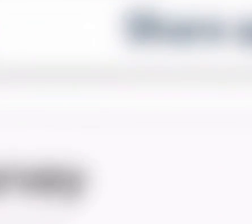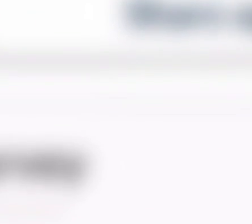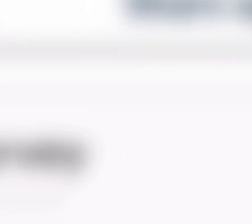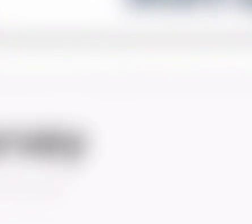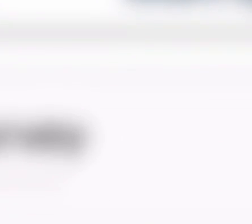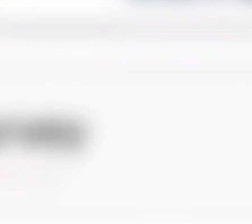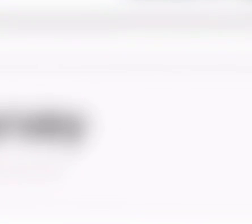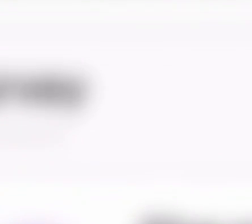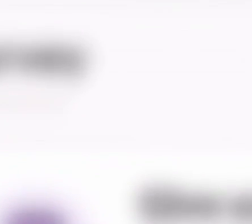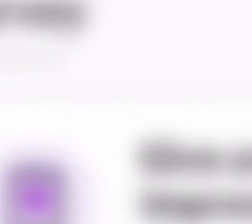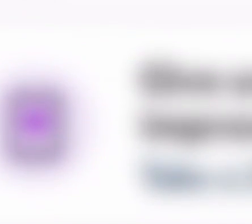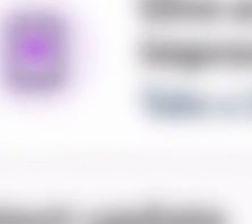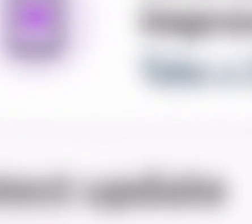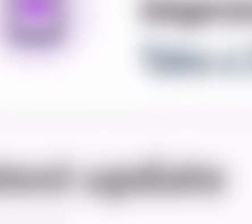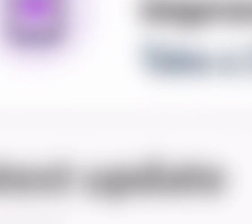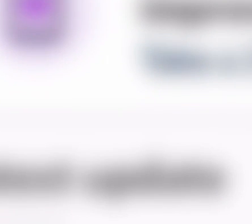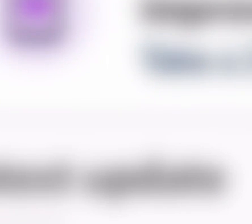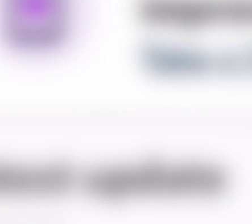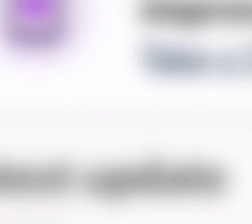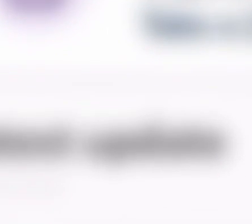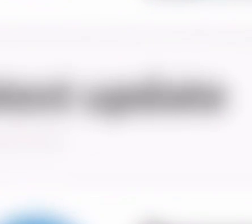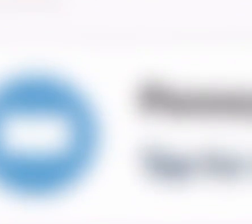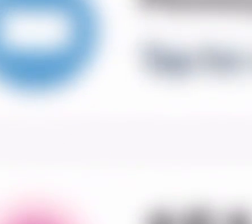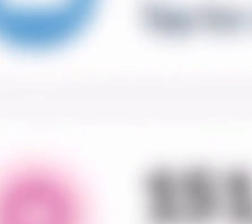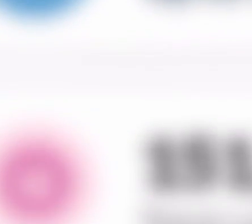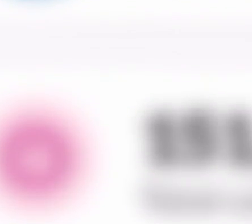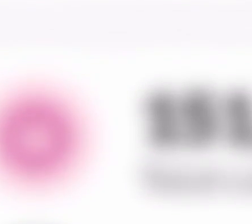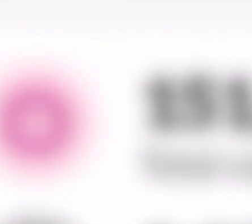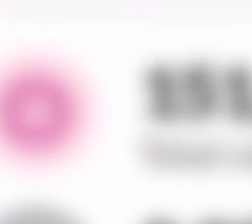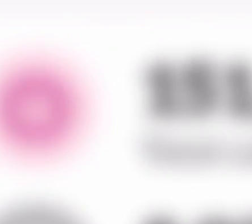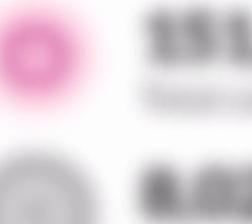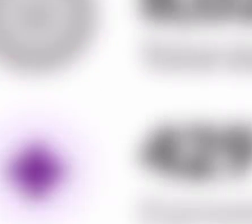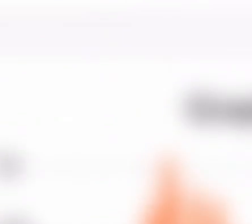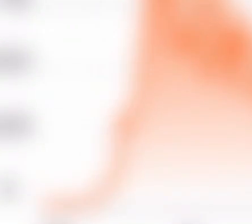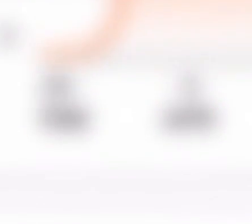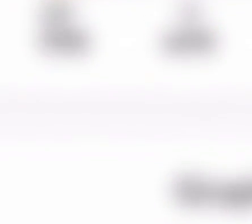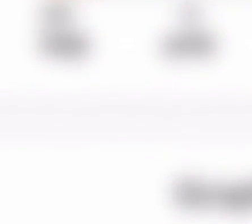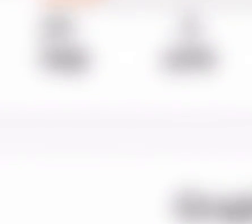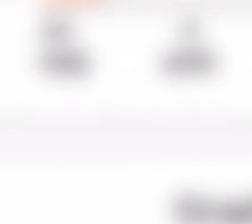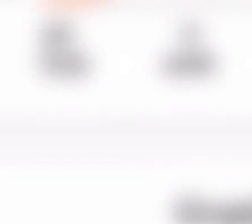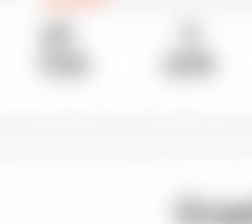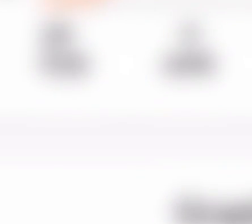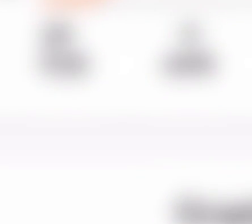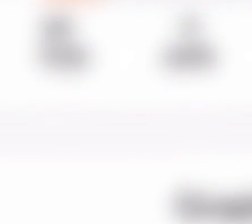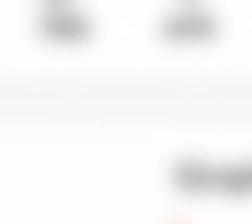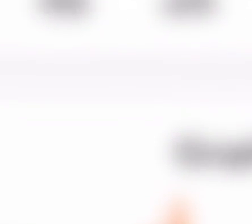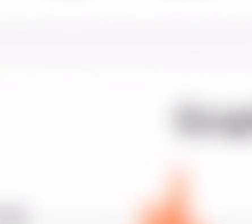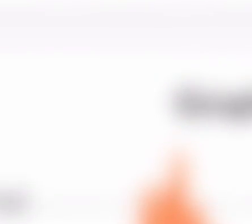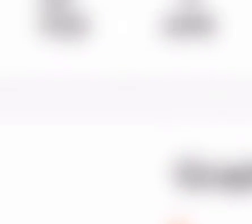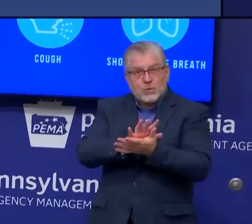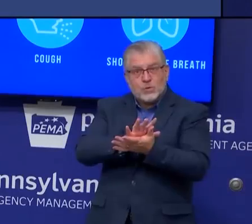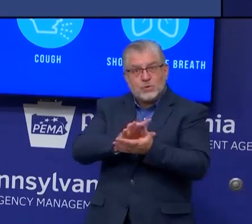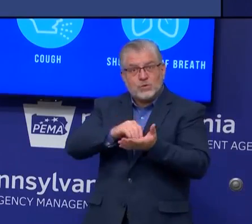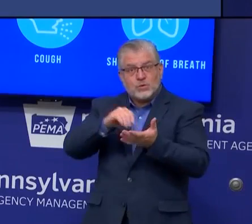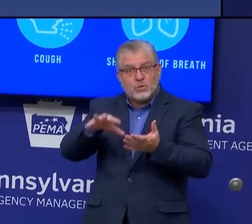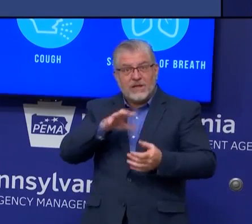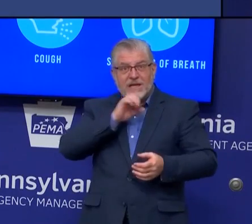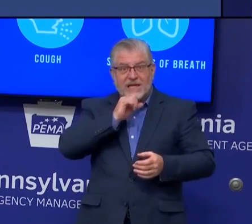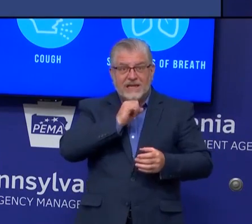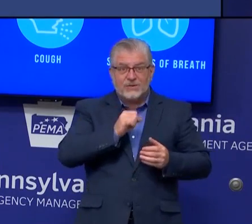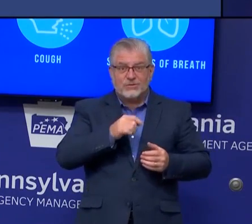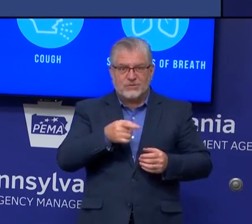have already downloaded the app. By expanding the age range, middle and high school students will be able to add their phones to the fight and help